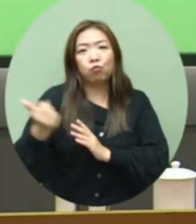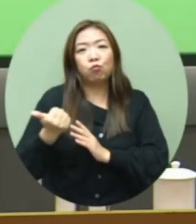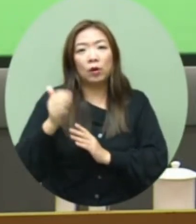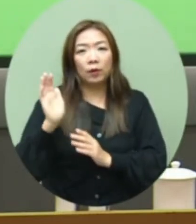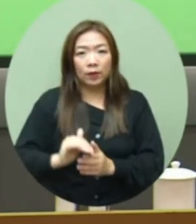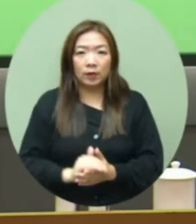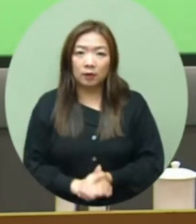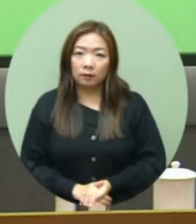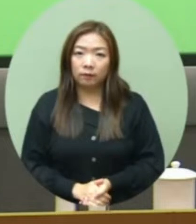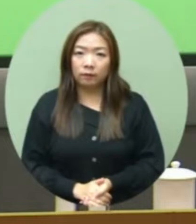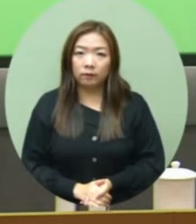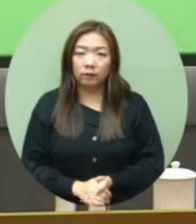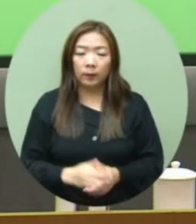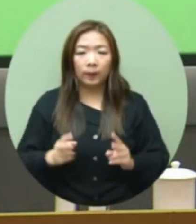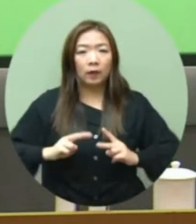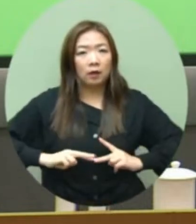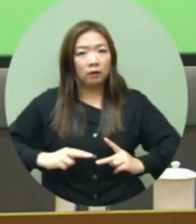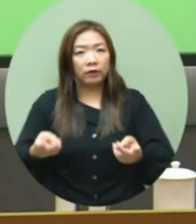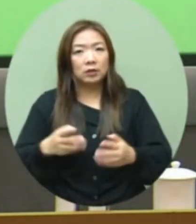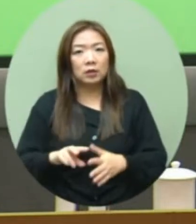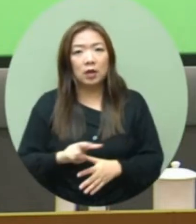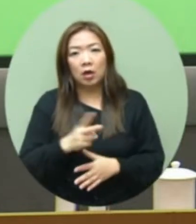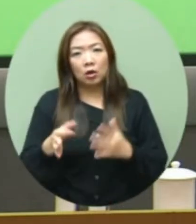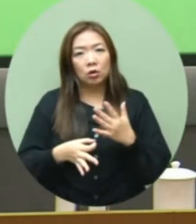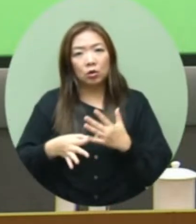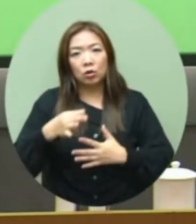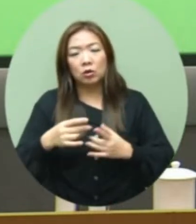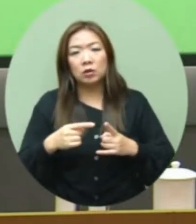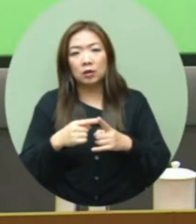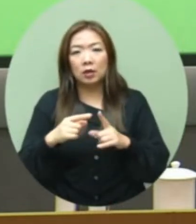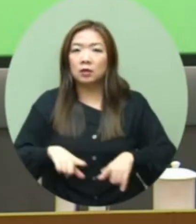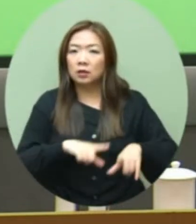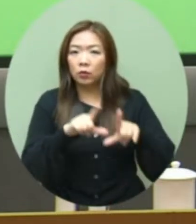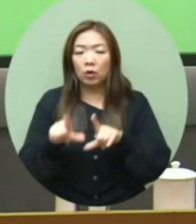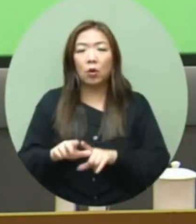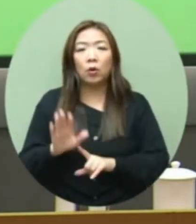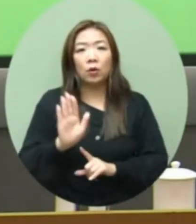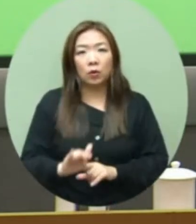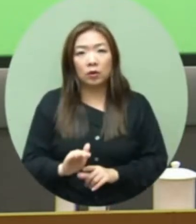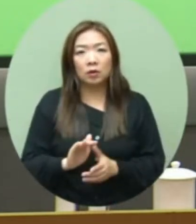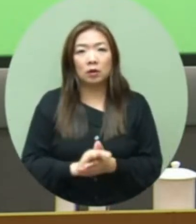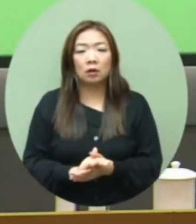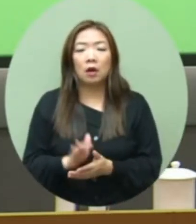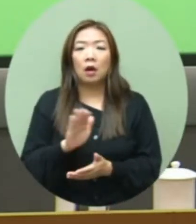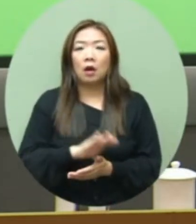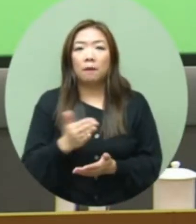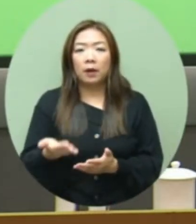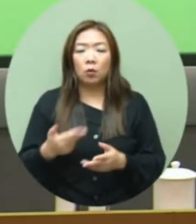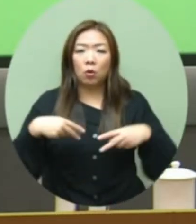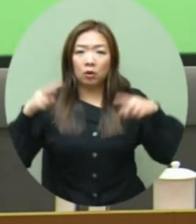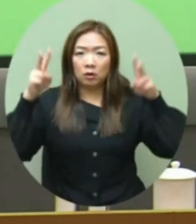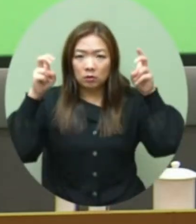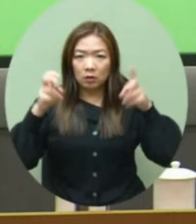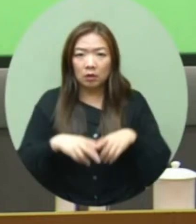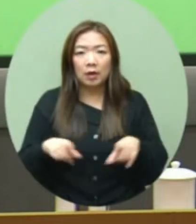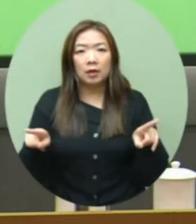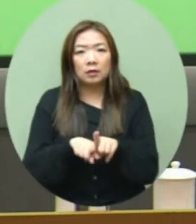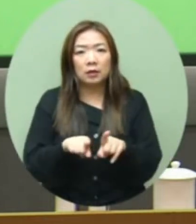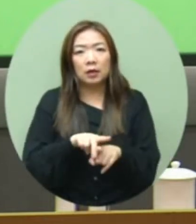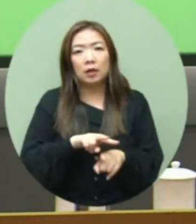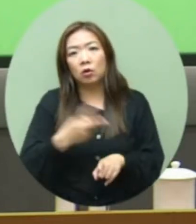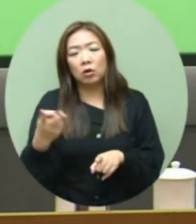can work, make money, and pursue their dreams. So development can improve people's